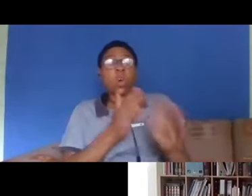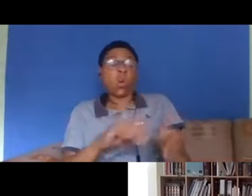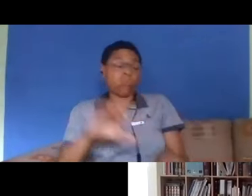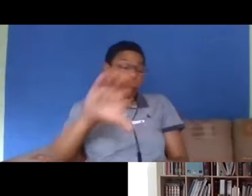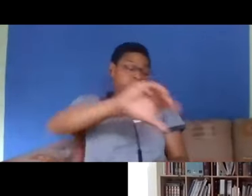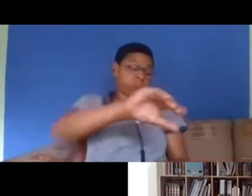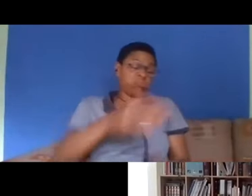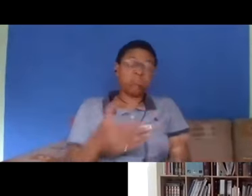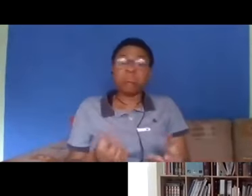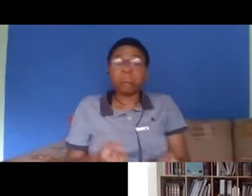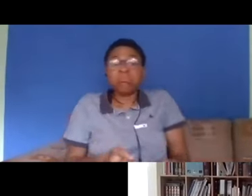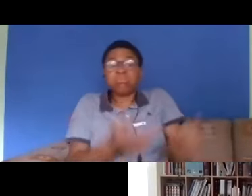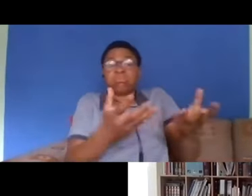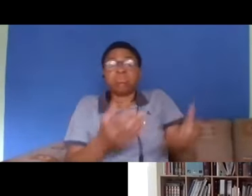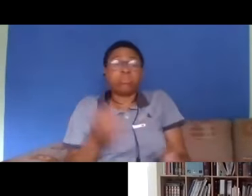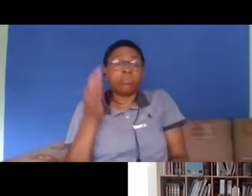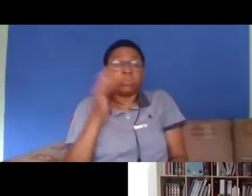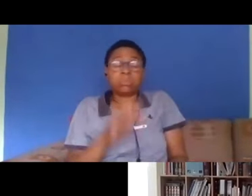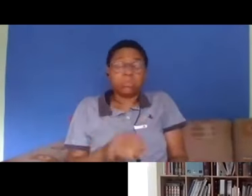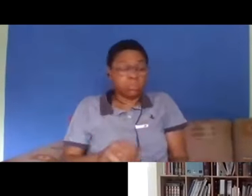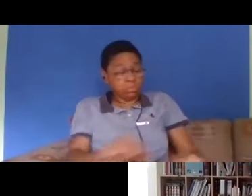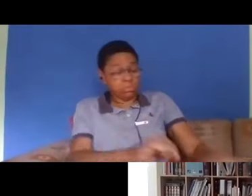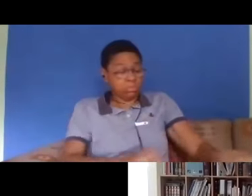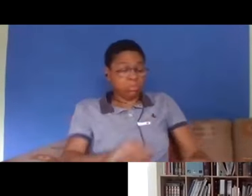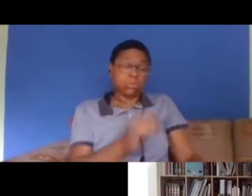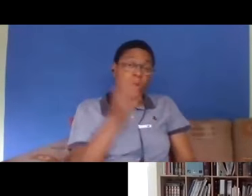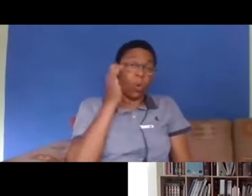humidity of the environment.